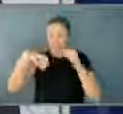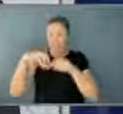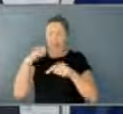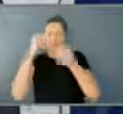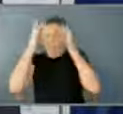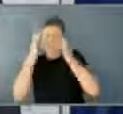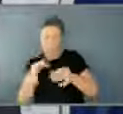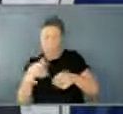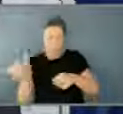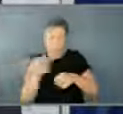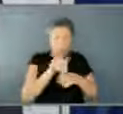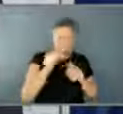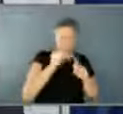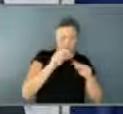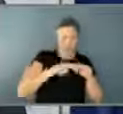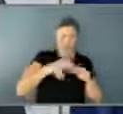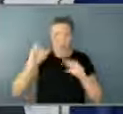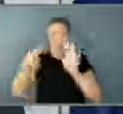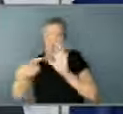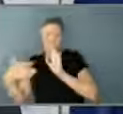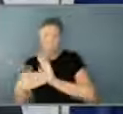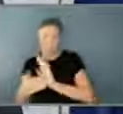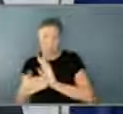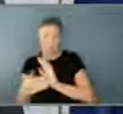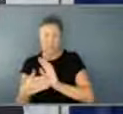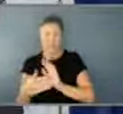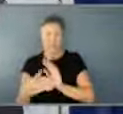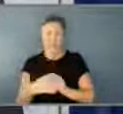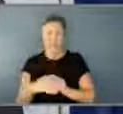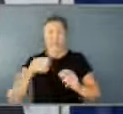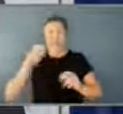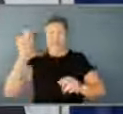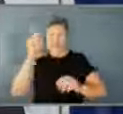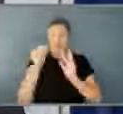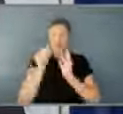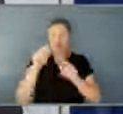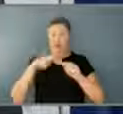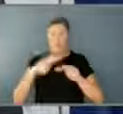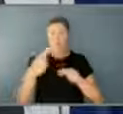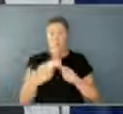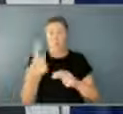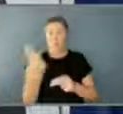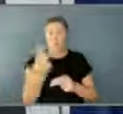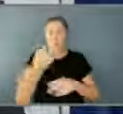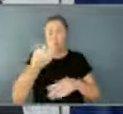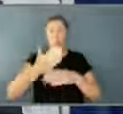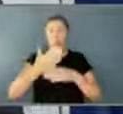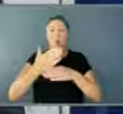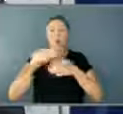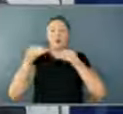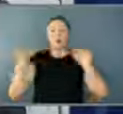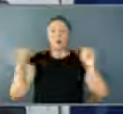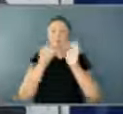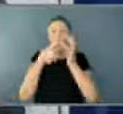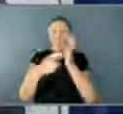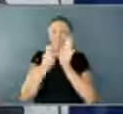be offering the Pfizer vaccine to border workers, quarantine workers, very exposed frontline